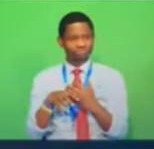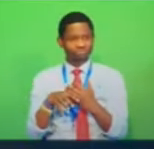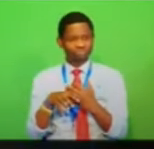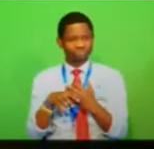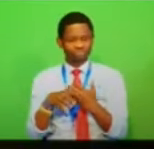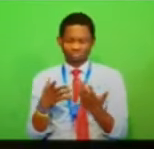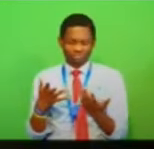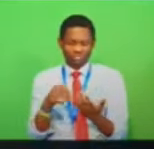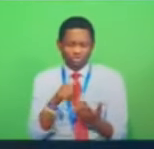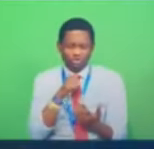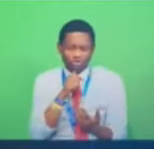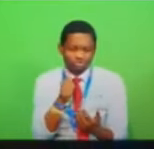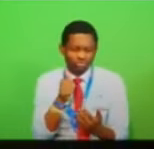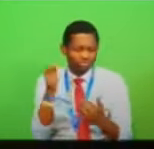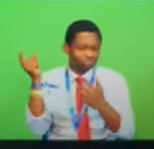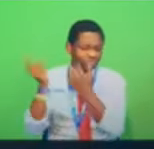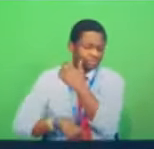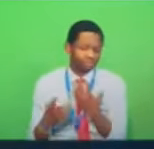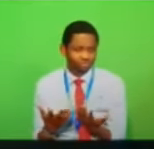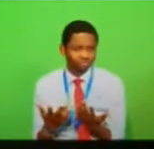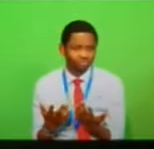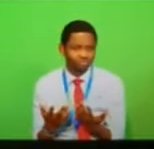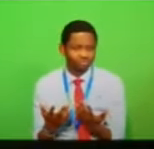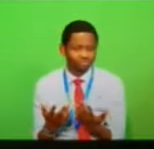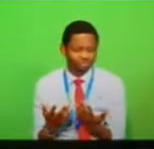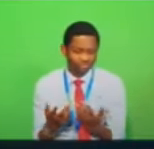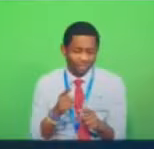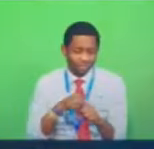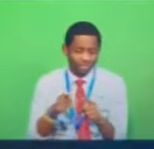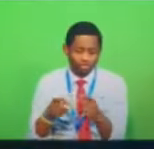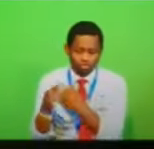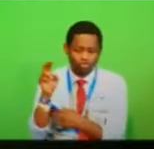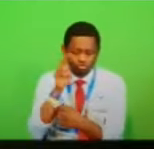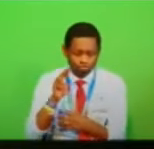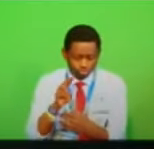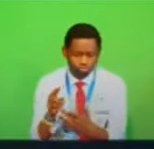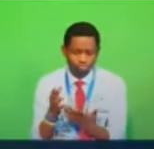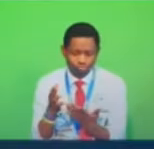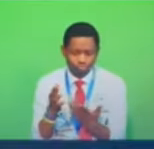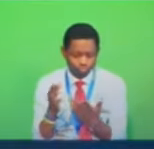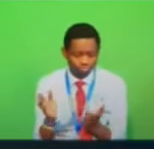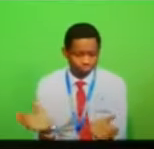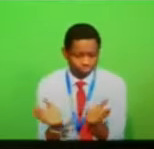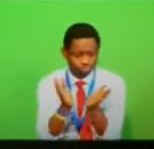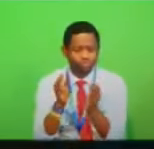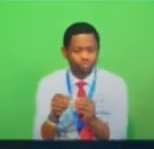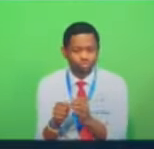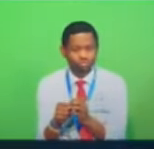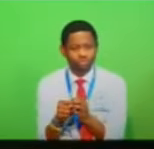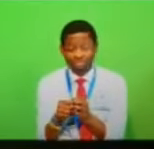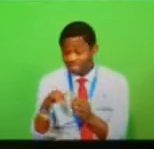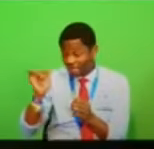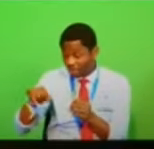him. The reason being that the people of Nineveh, they worship the fish god Dagon and the